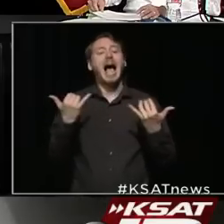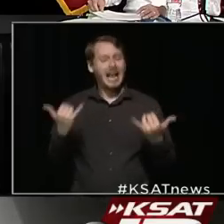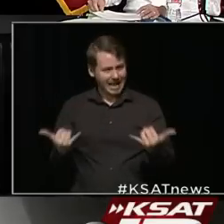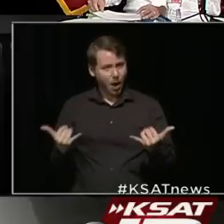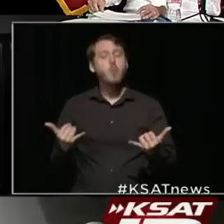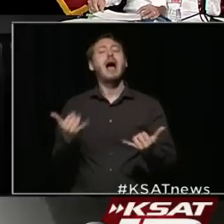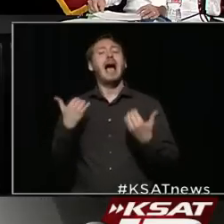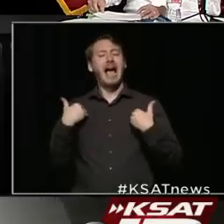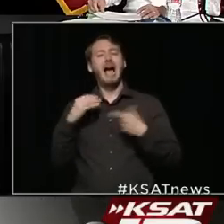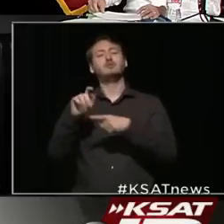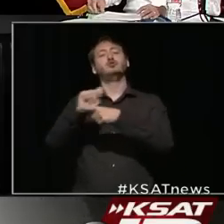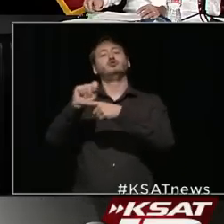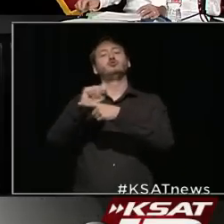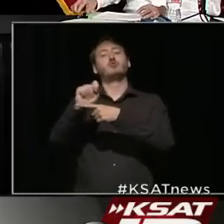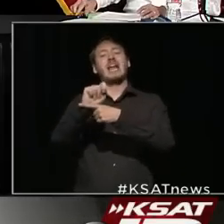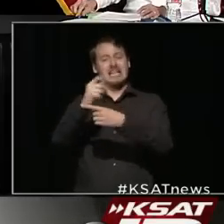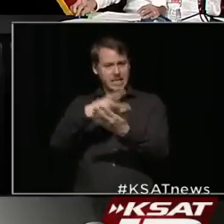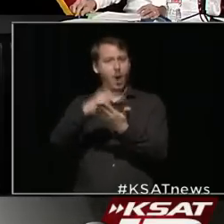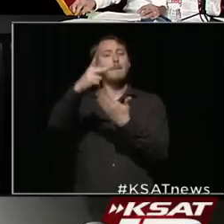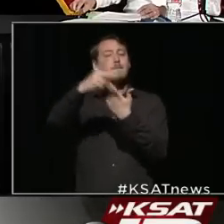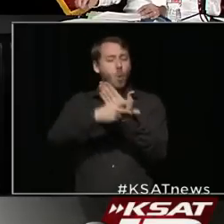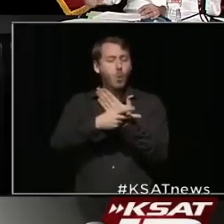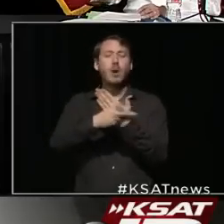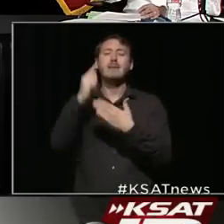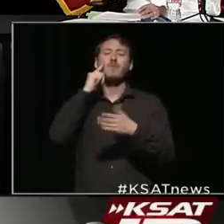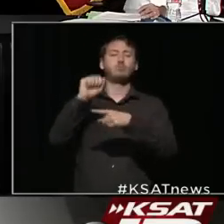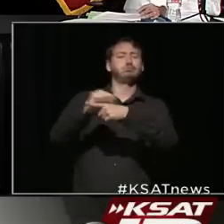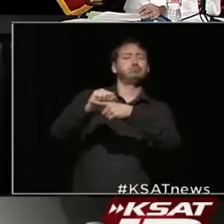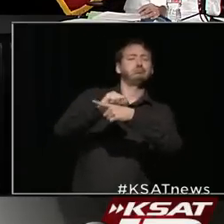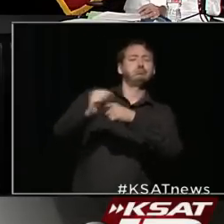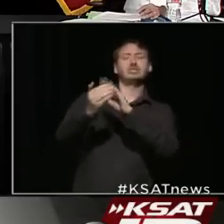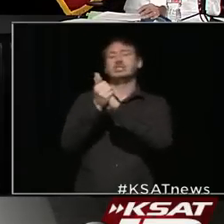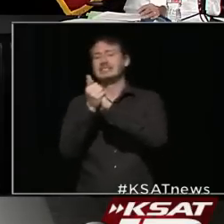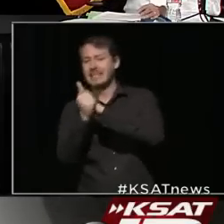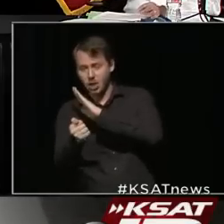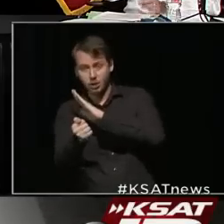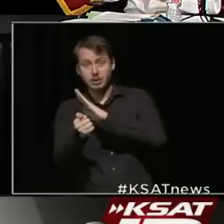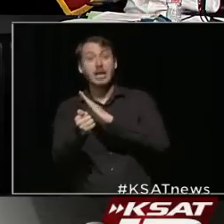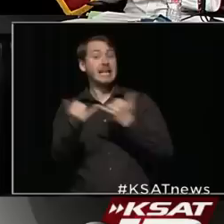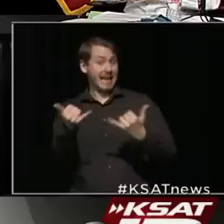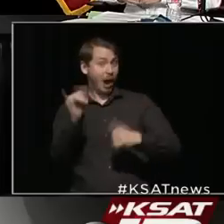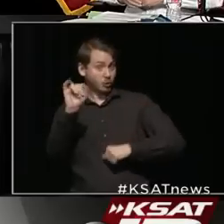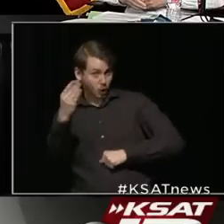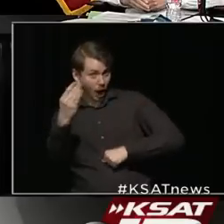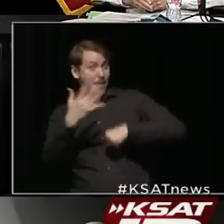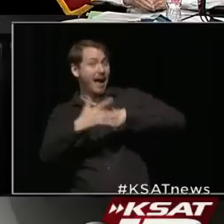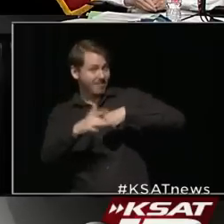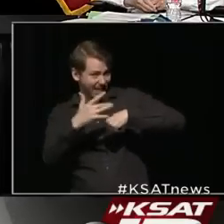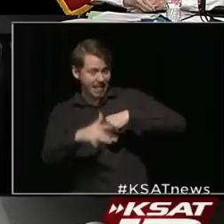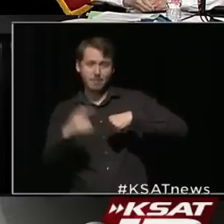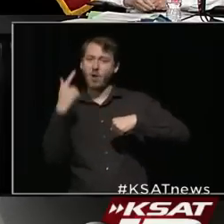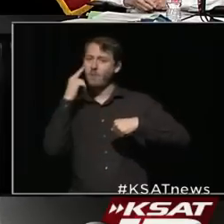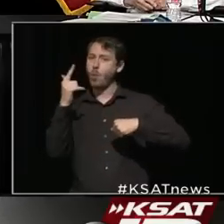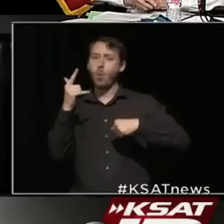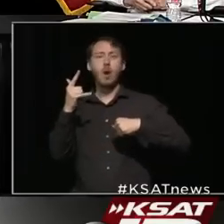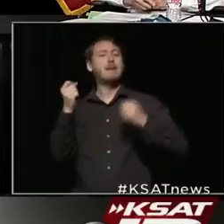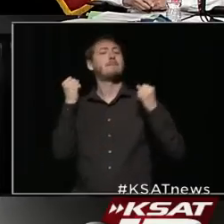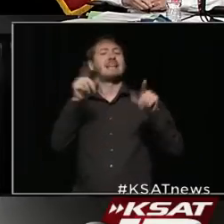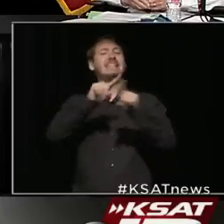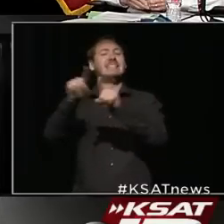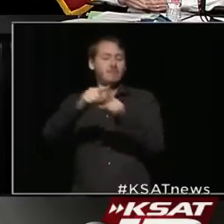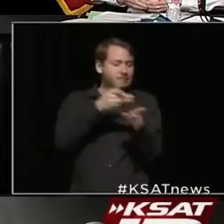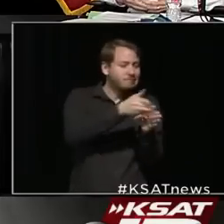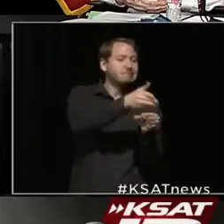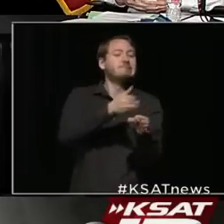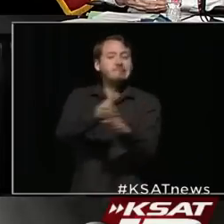program available to you to learn skills for jobs that are available today in high-wage, in-demand careers. While